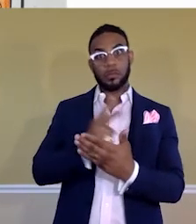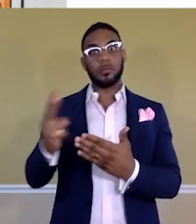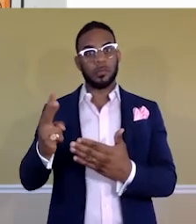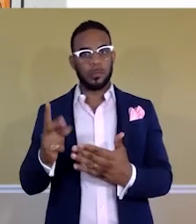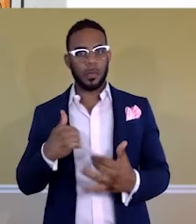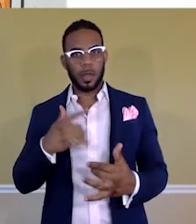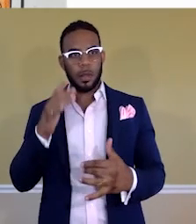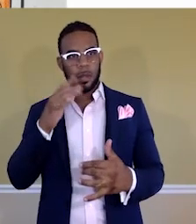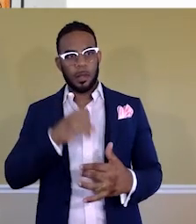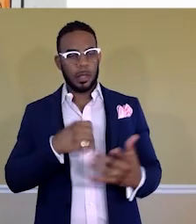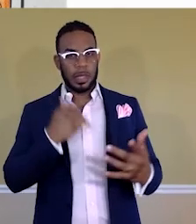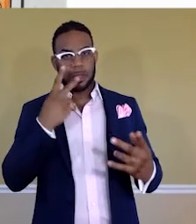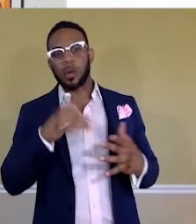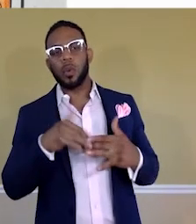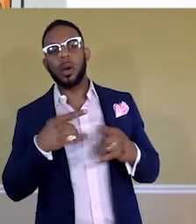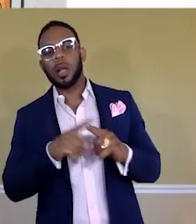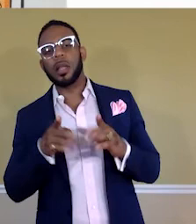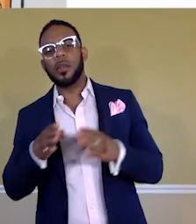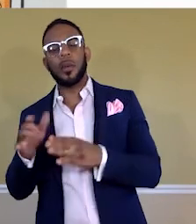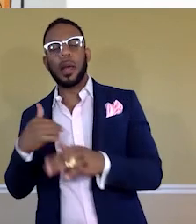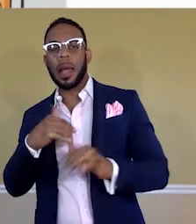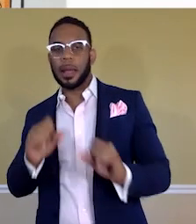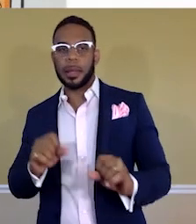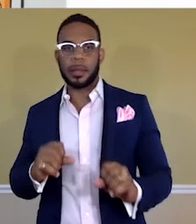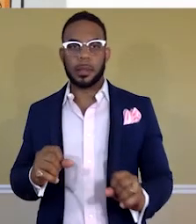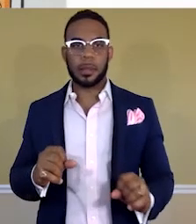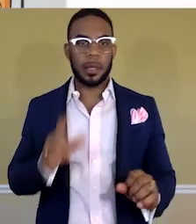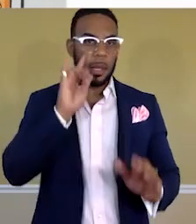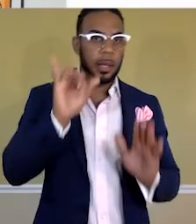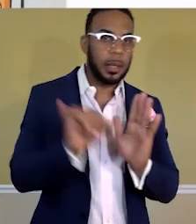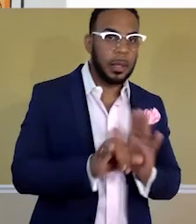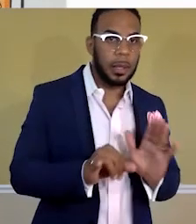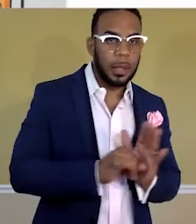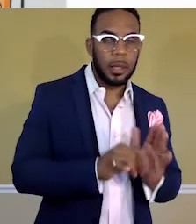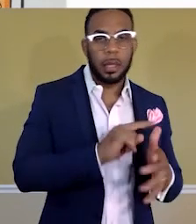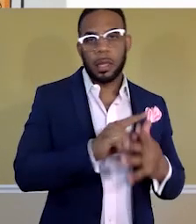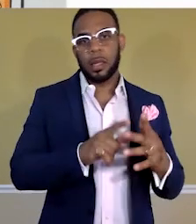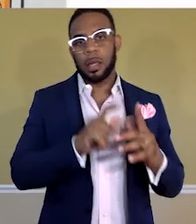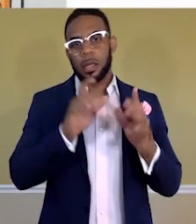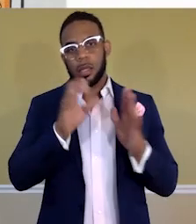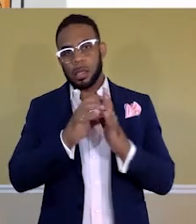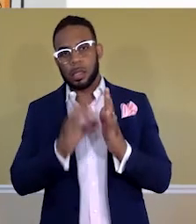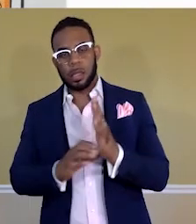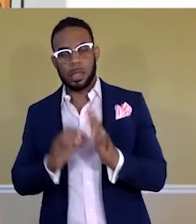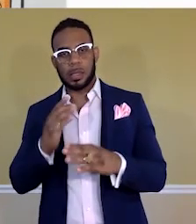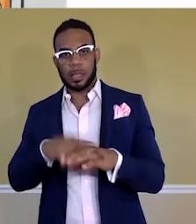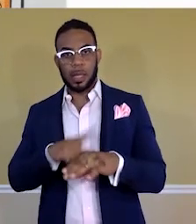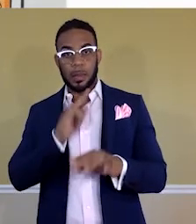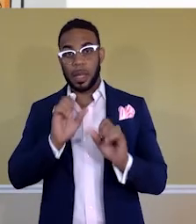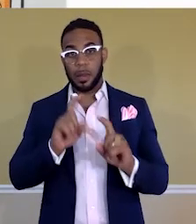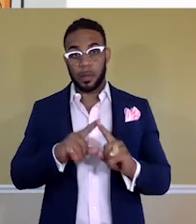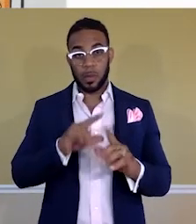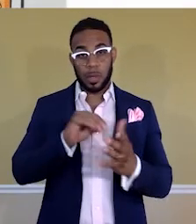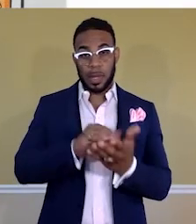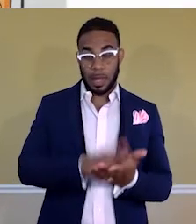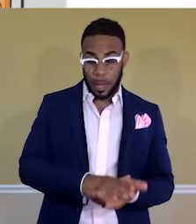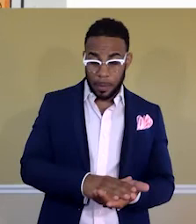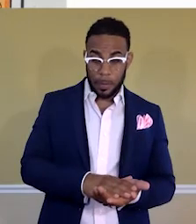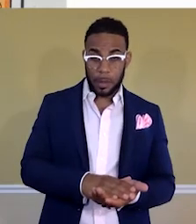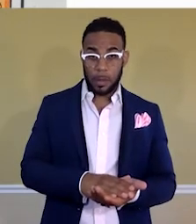I want to see what are the ways that I can identify those chunks of time, and also be able to